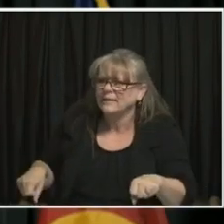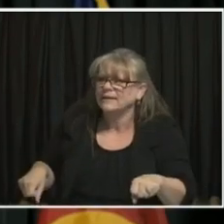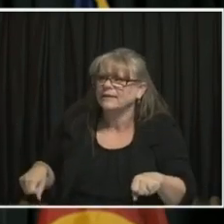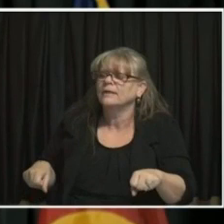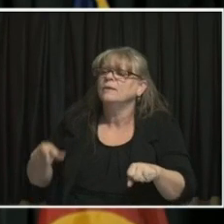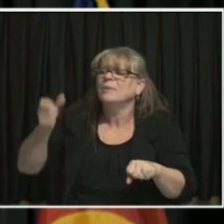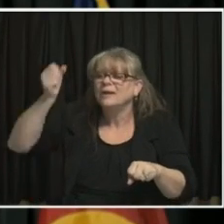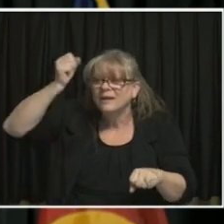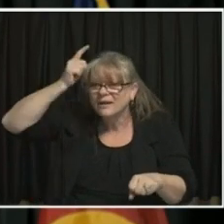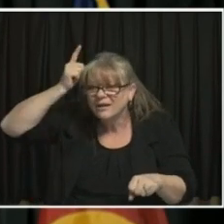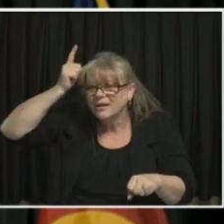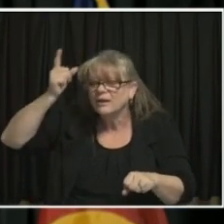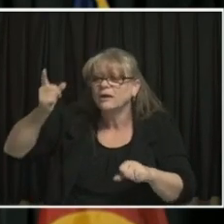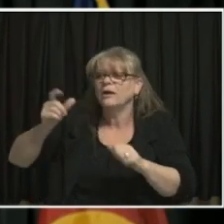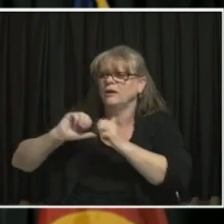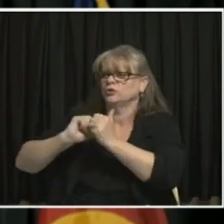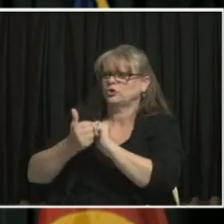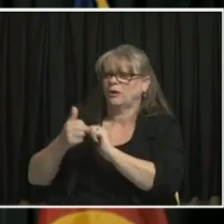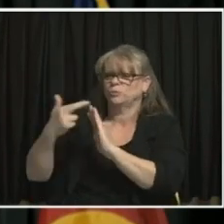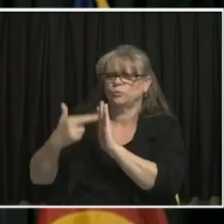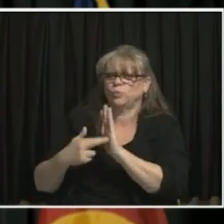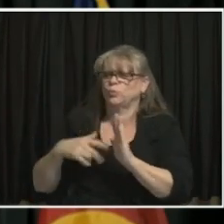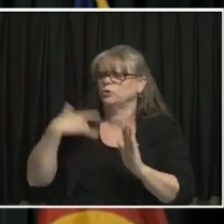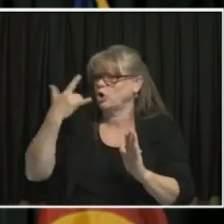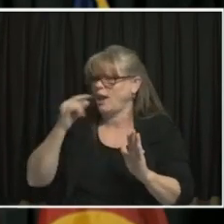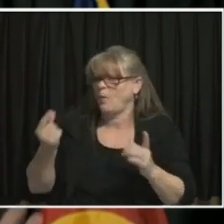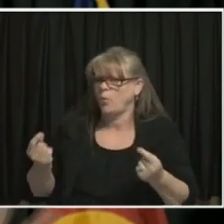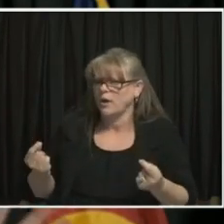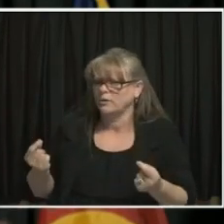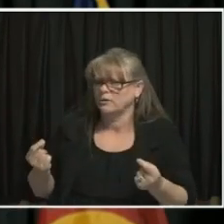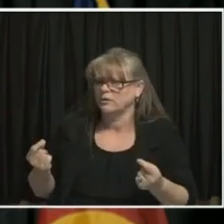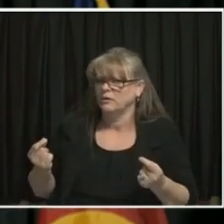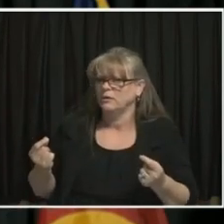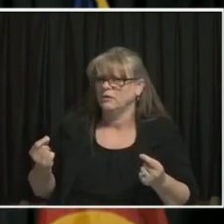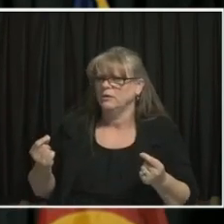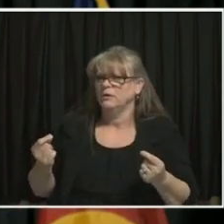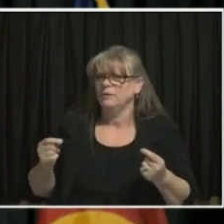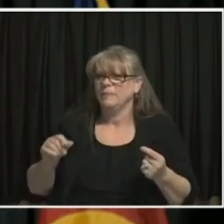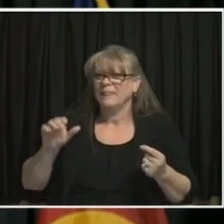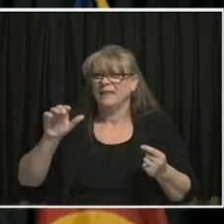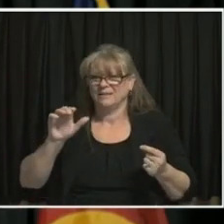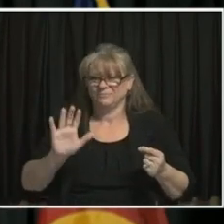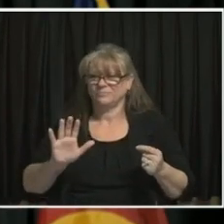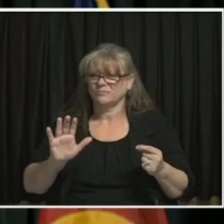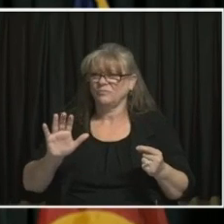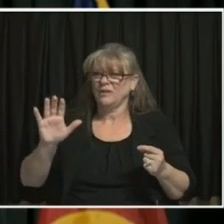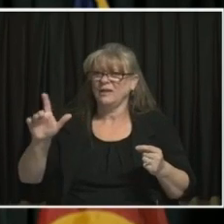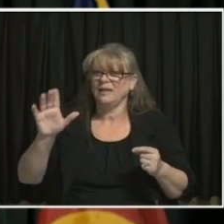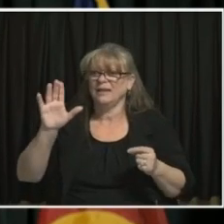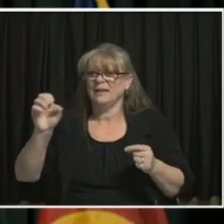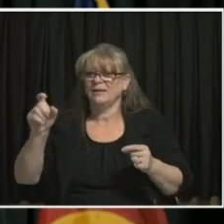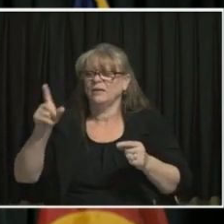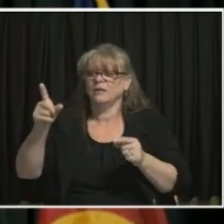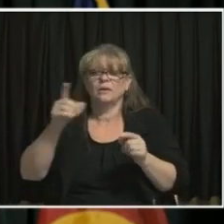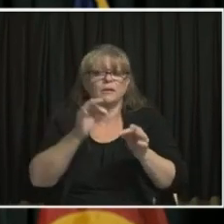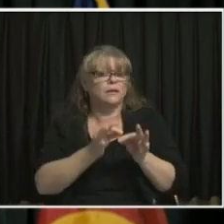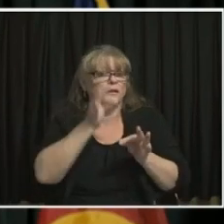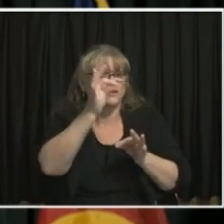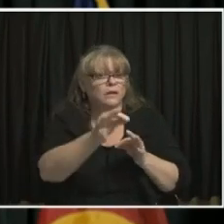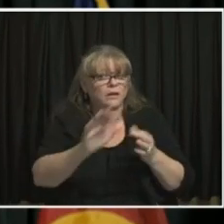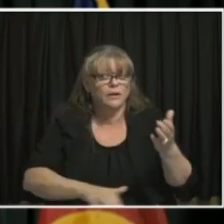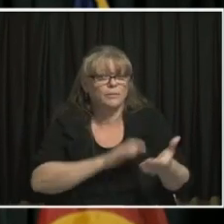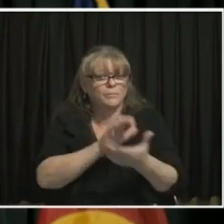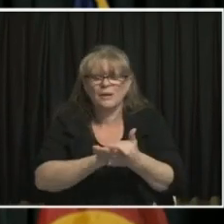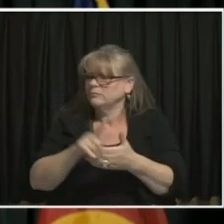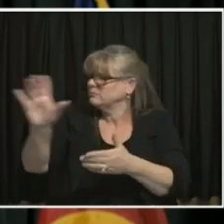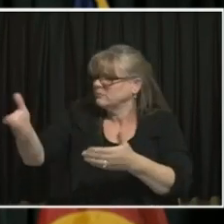married? No, you can get married. We've actually made it easier to get married. You can actually, we waive the in-person requirement. You can basically get married online now